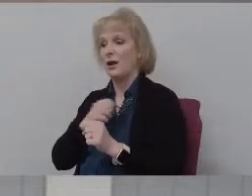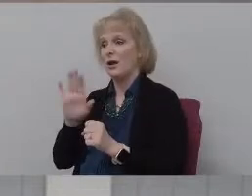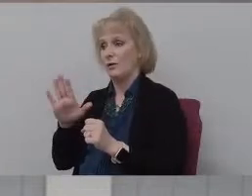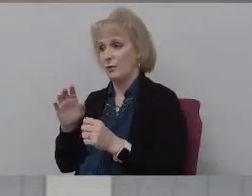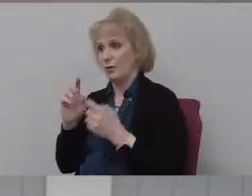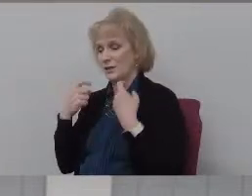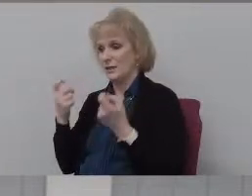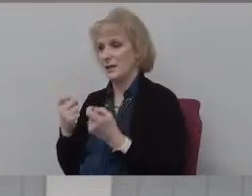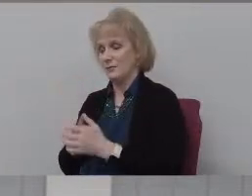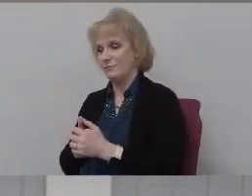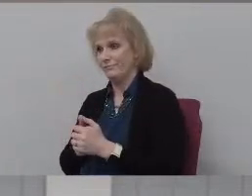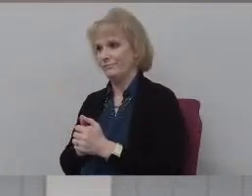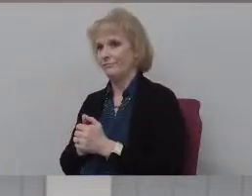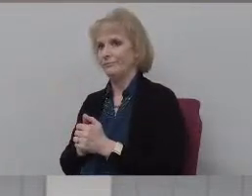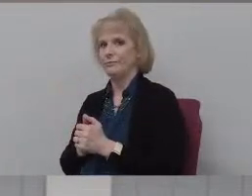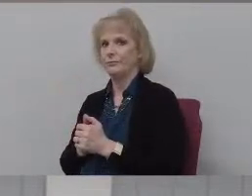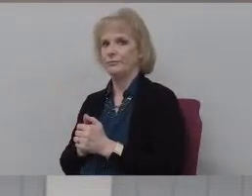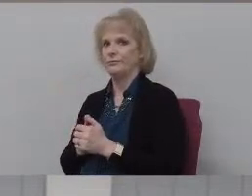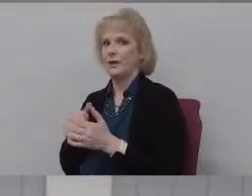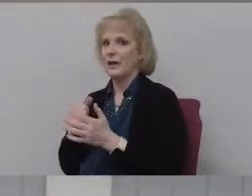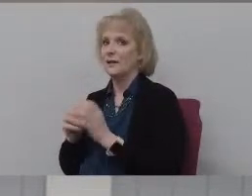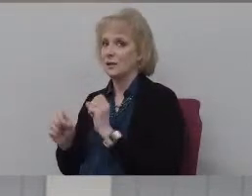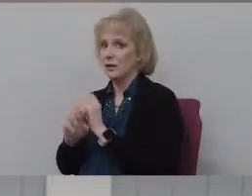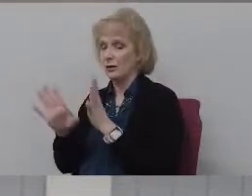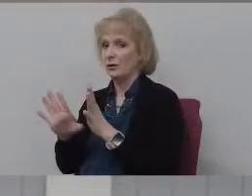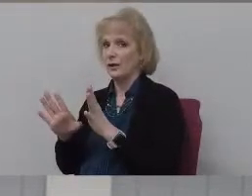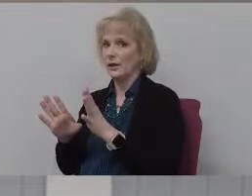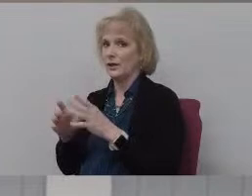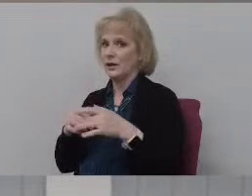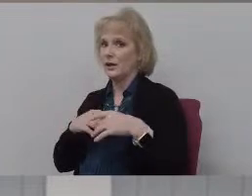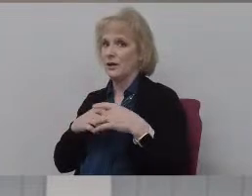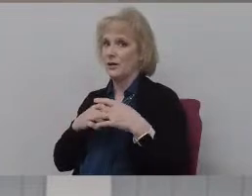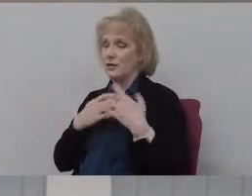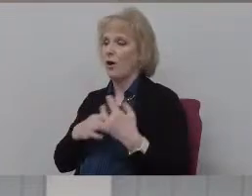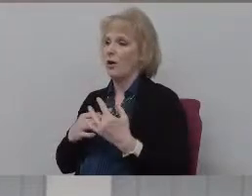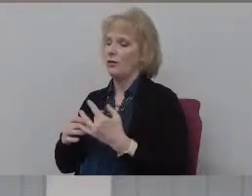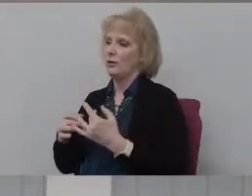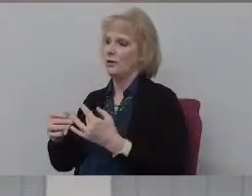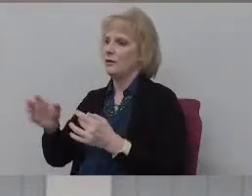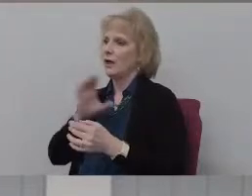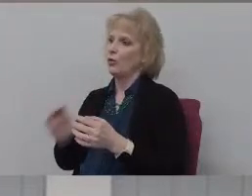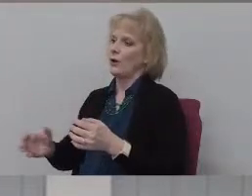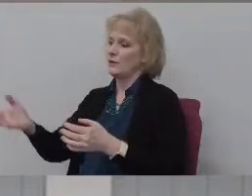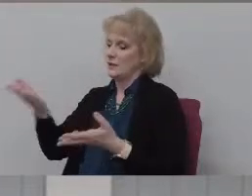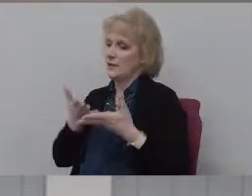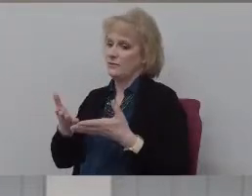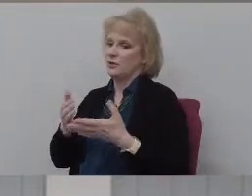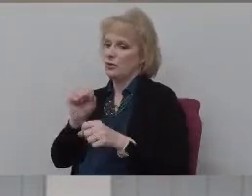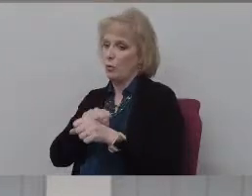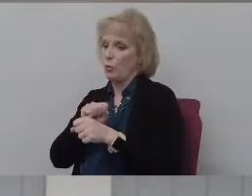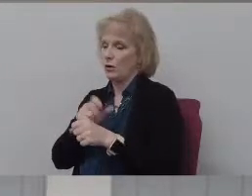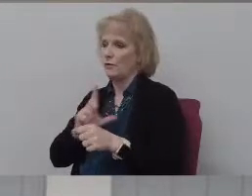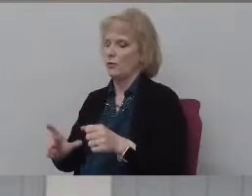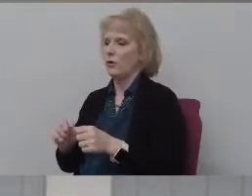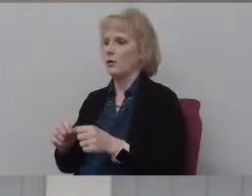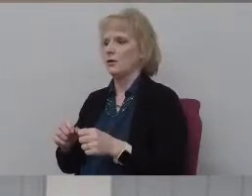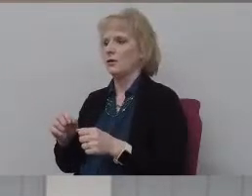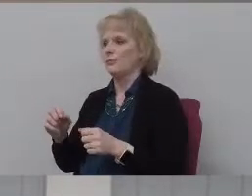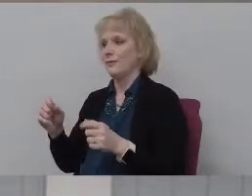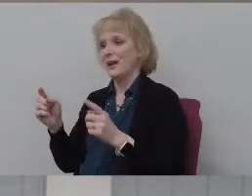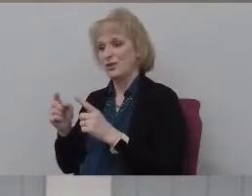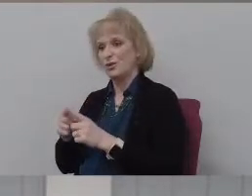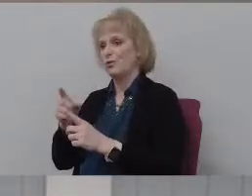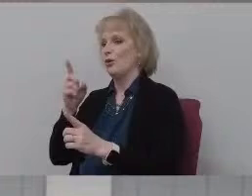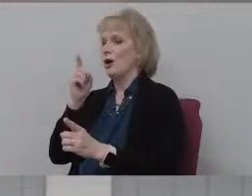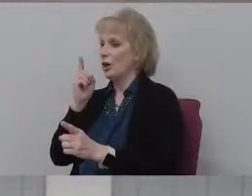a part of the ministry that Christ gives to the work of the Lord is to correct. There's supposed to be some correction, some